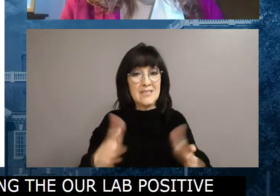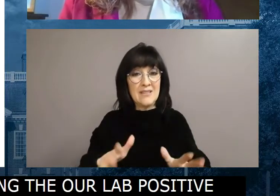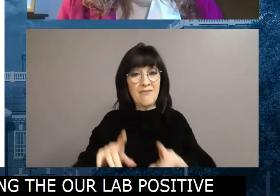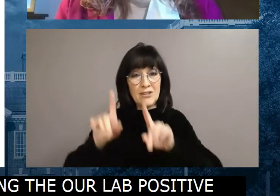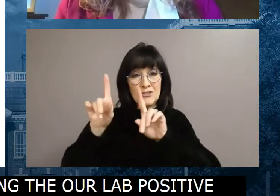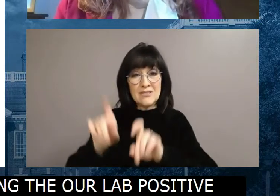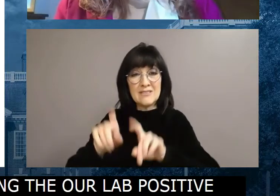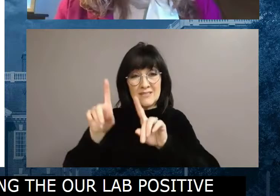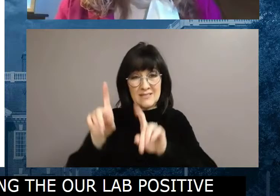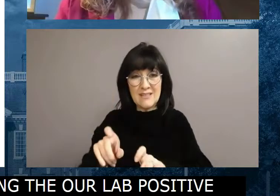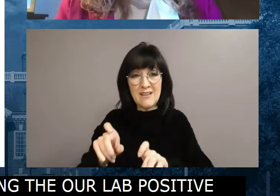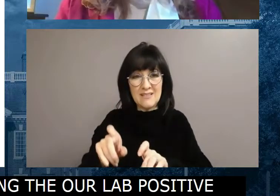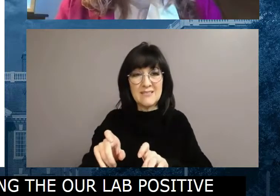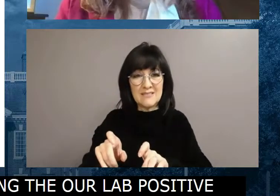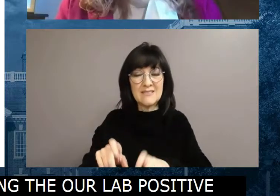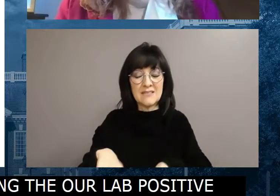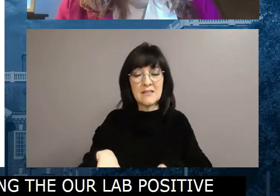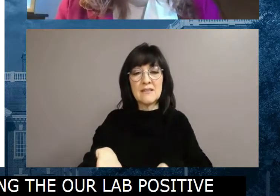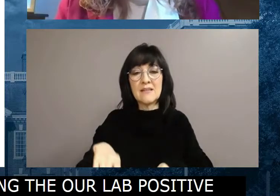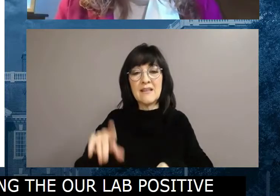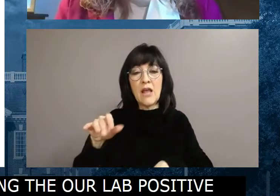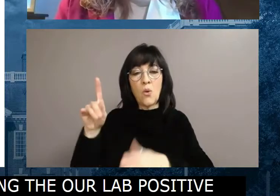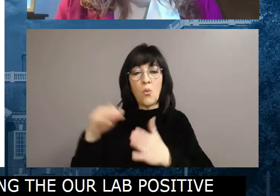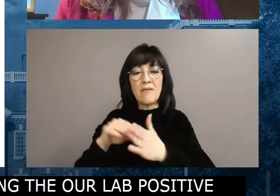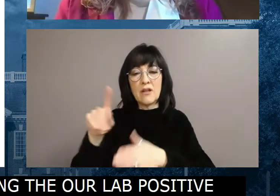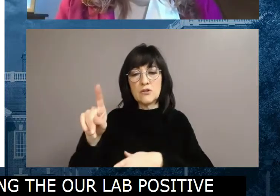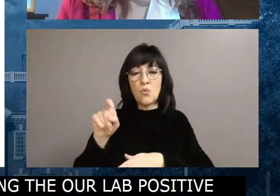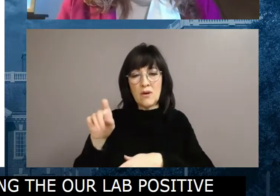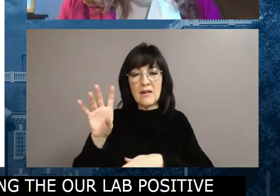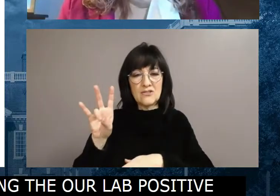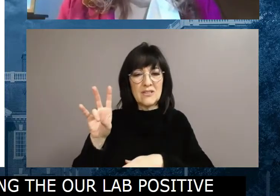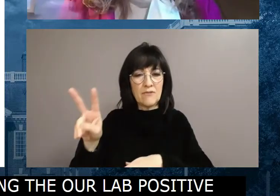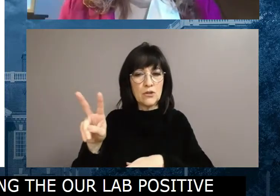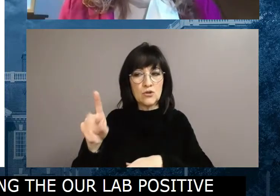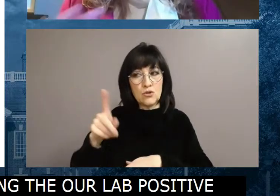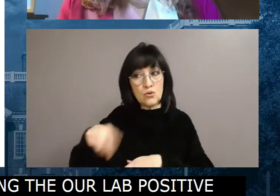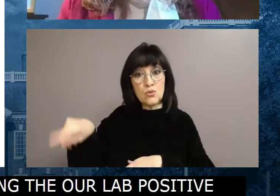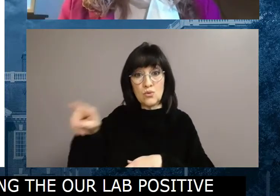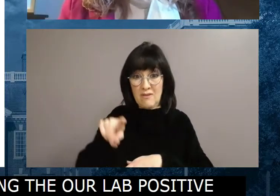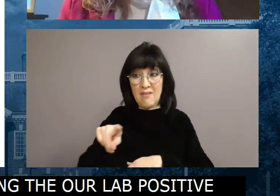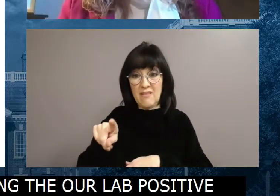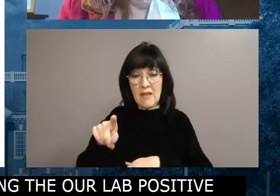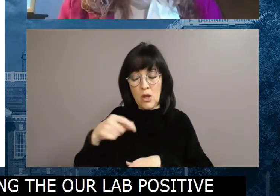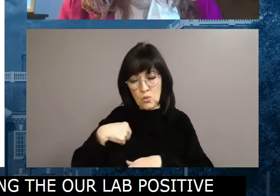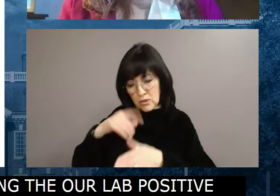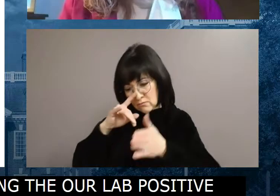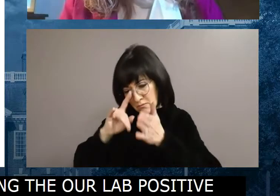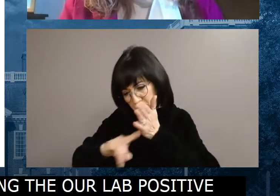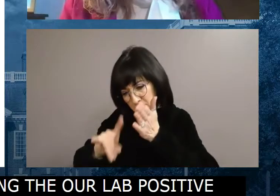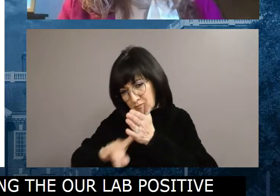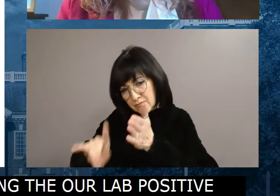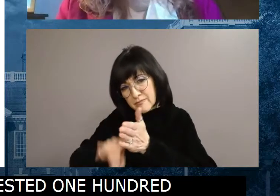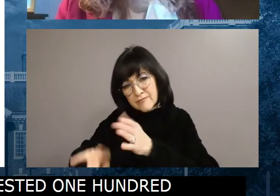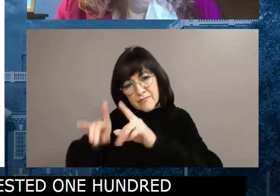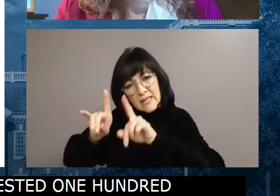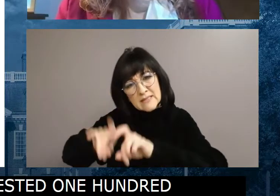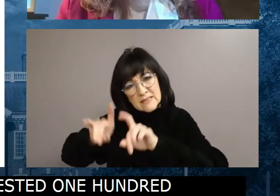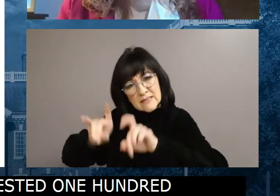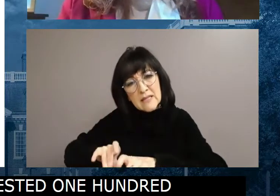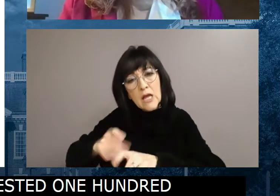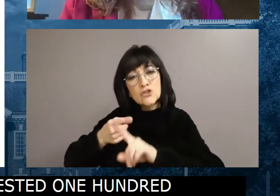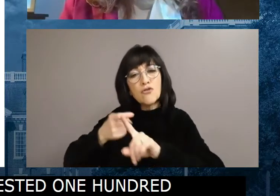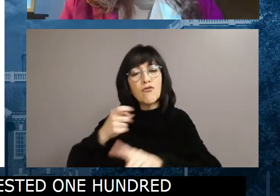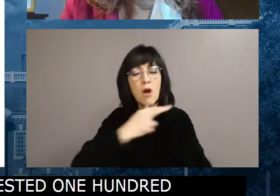1,152 positive specimen. They're samples of positive cases, samples that go through our lab, as well as from the hospitals